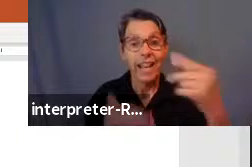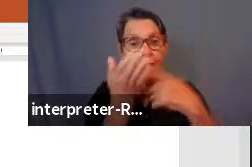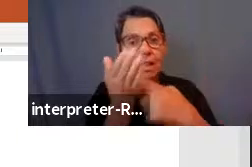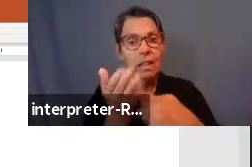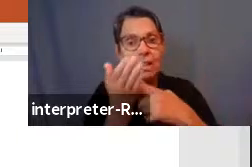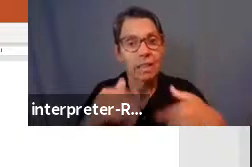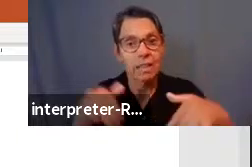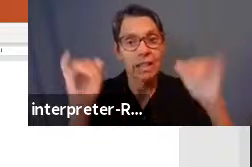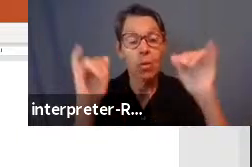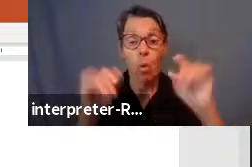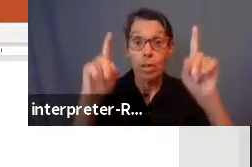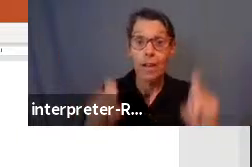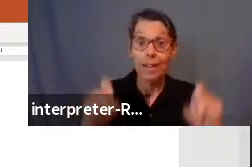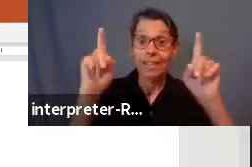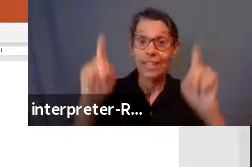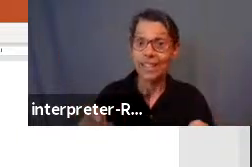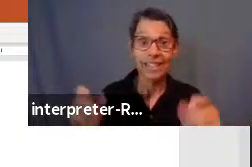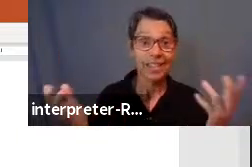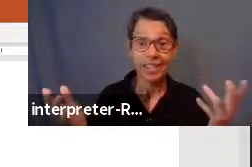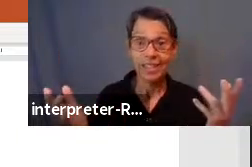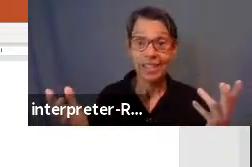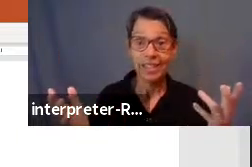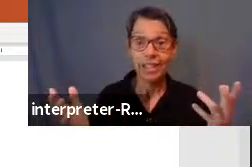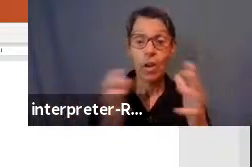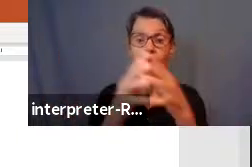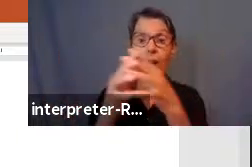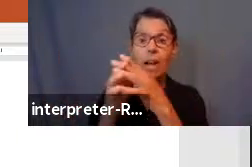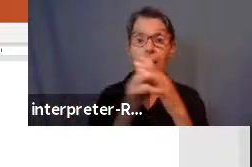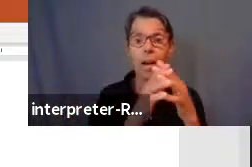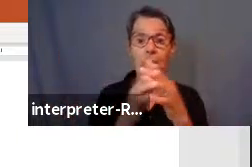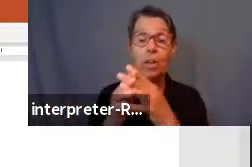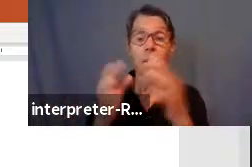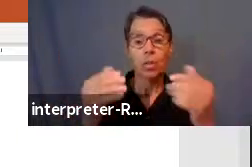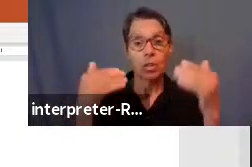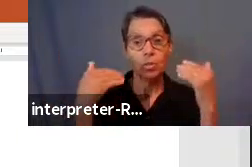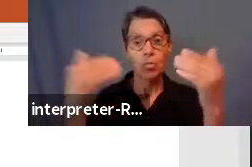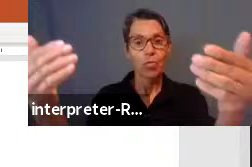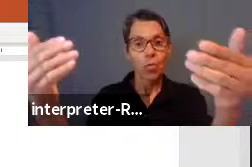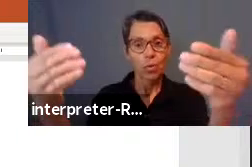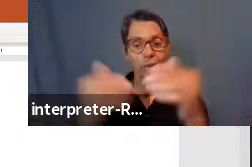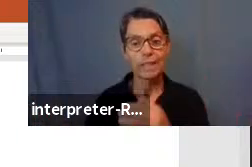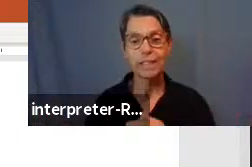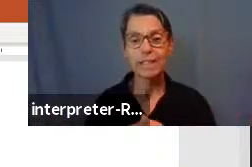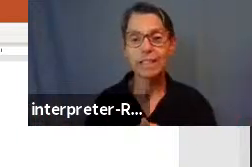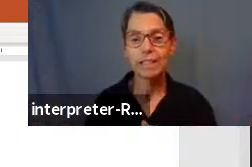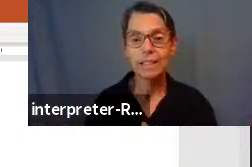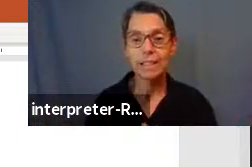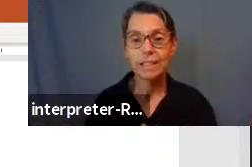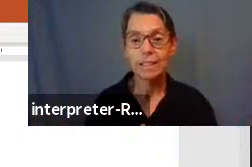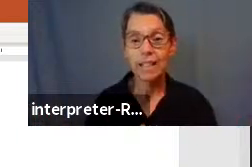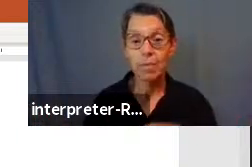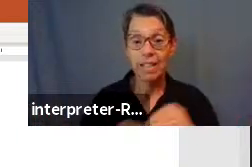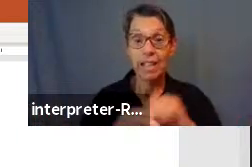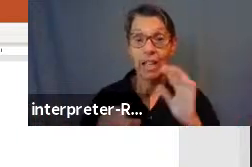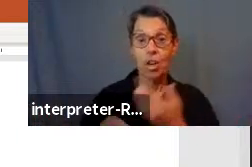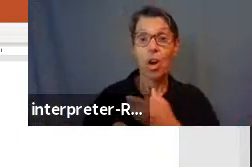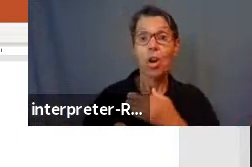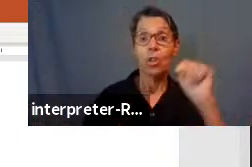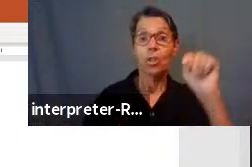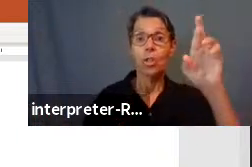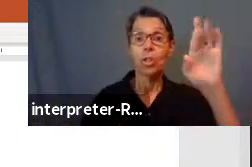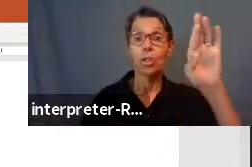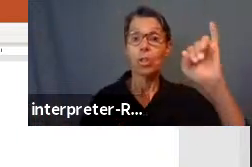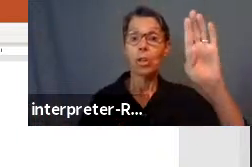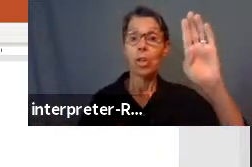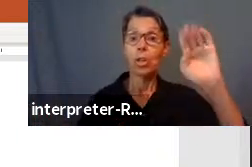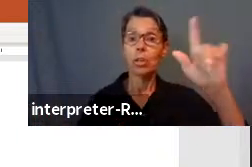just the testing, society has decided that it's moving forward. And we have within our tribal programs and within